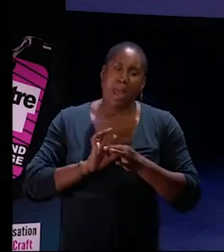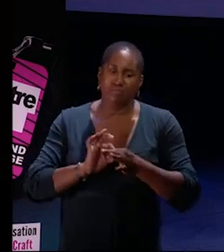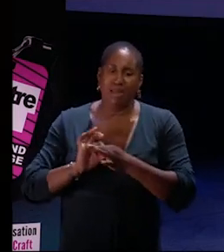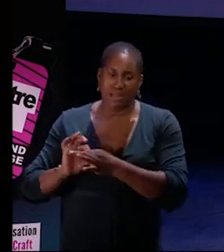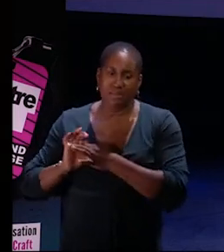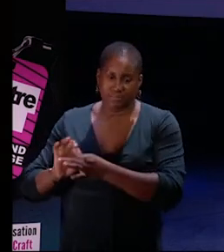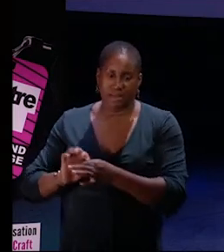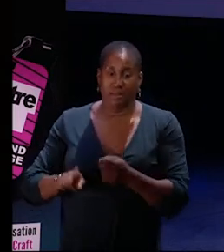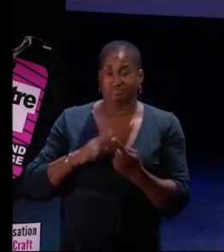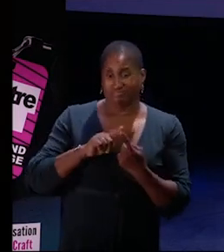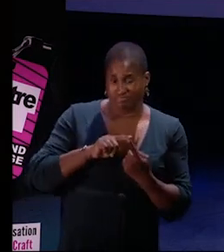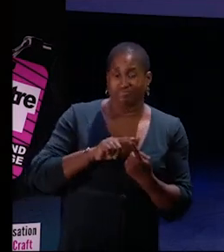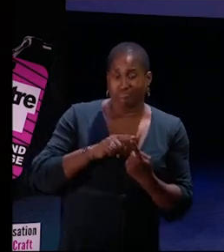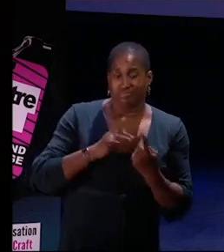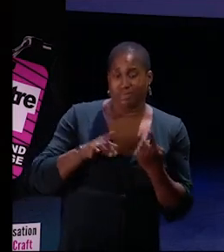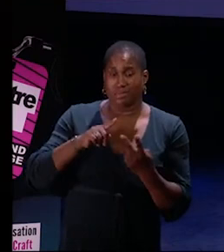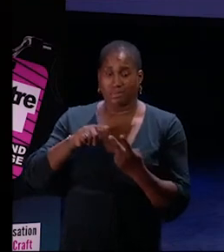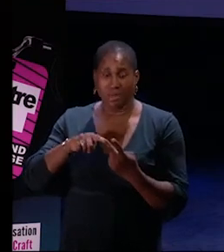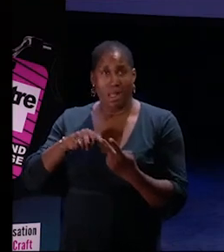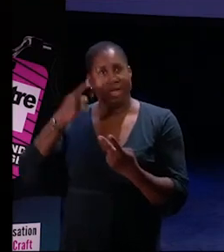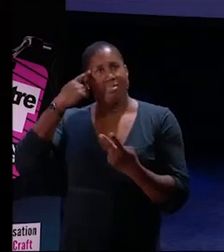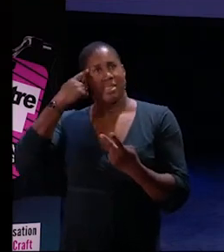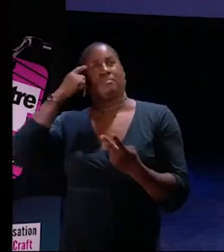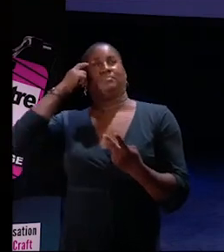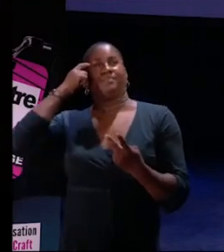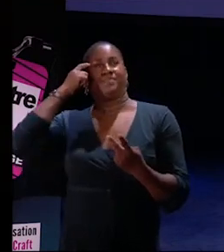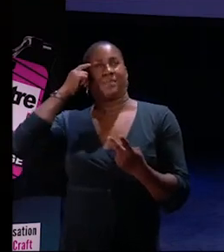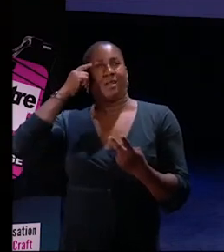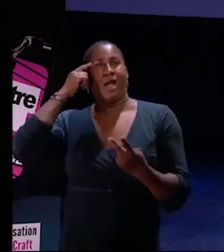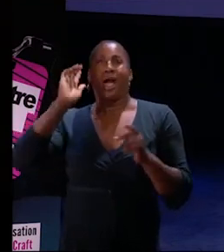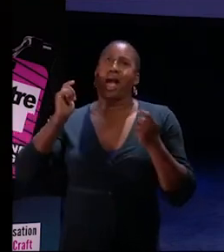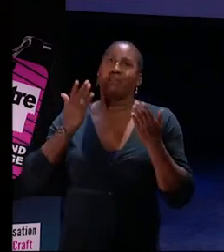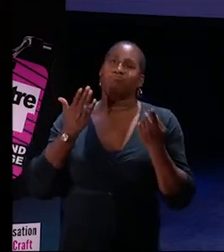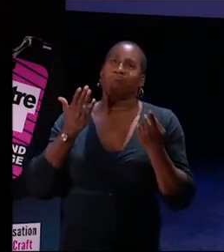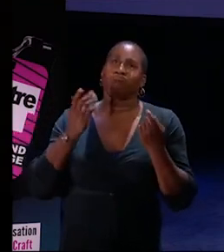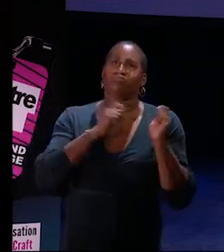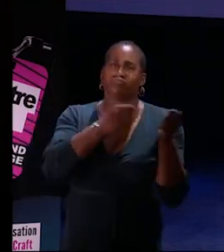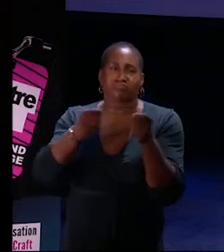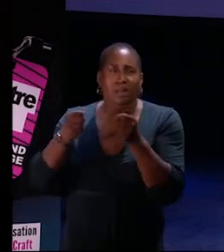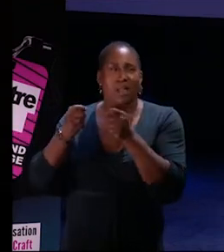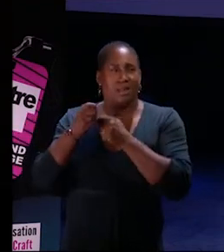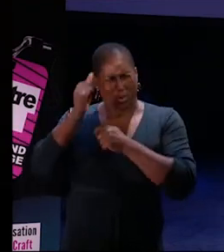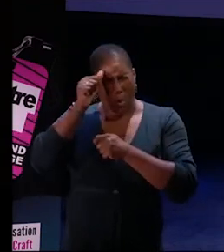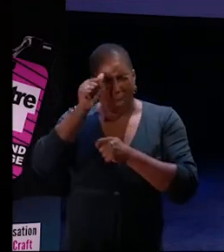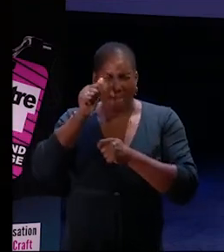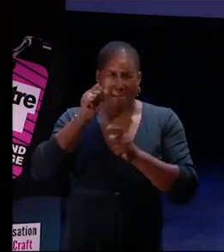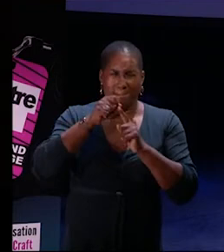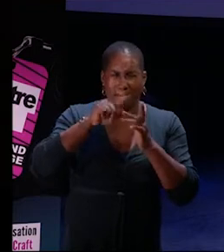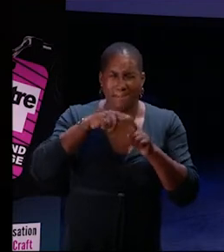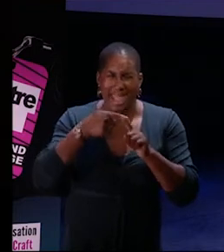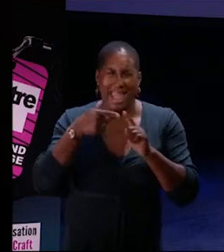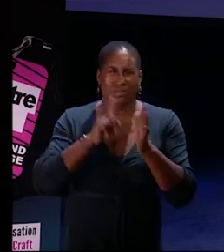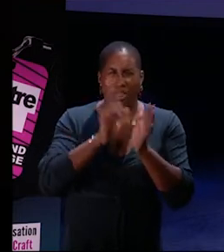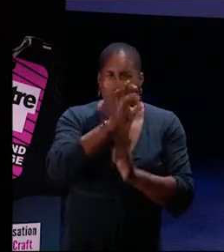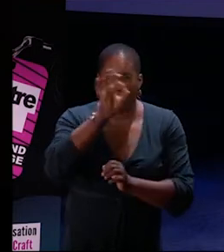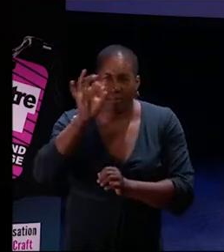the second bit is treat everything like a pixel. Because nowadays we're in a position where effectively we can control absolutely every light, every colour,